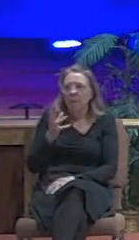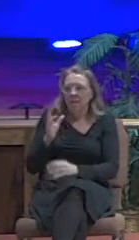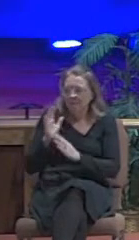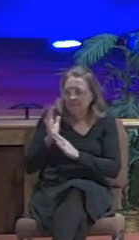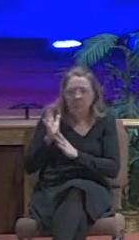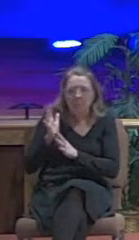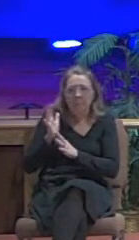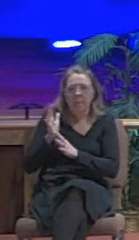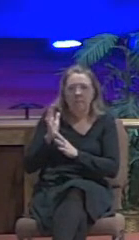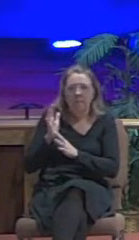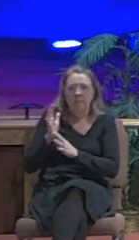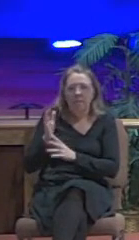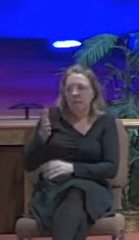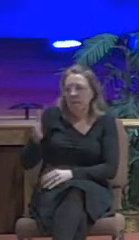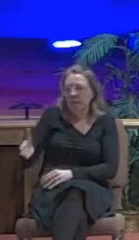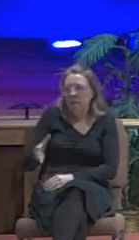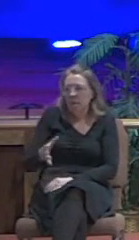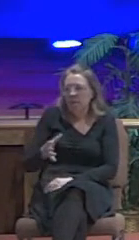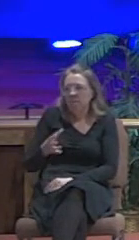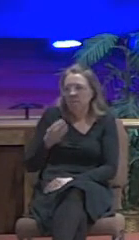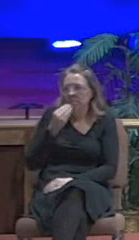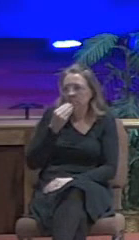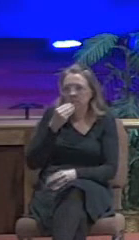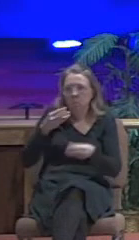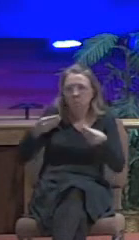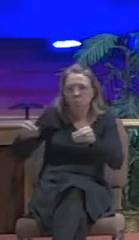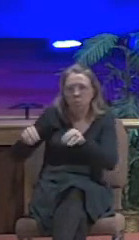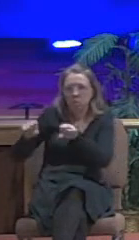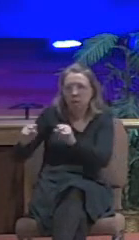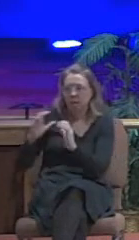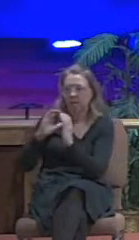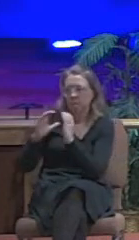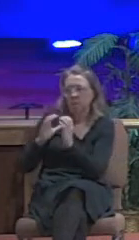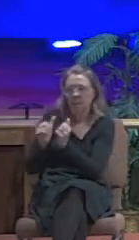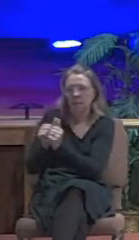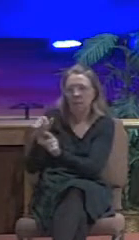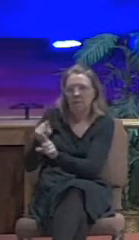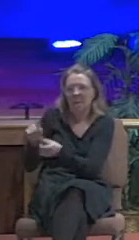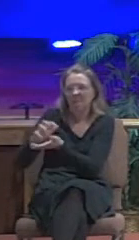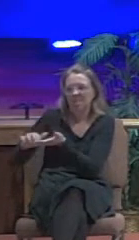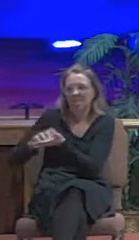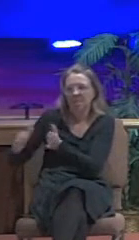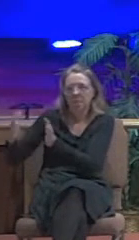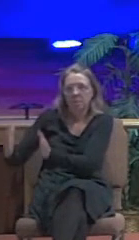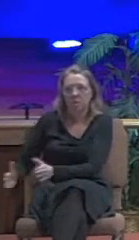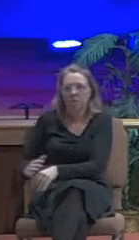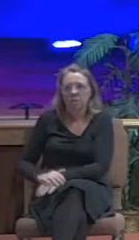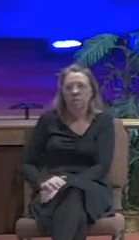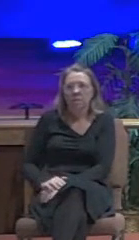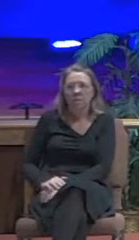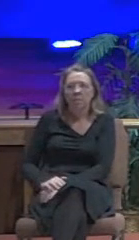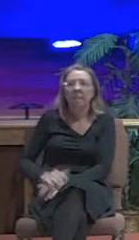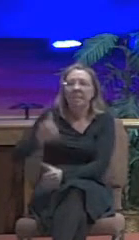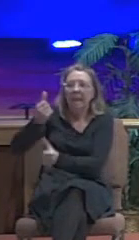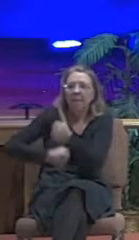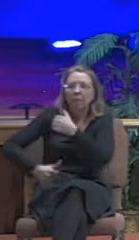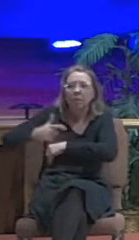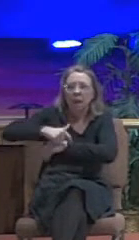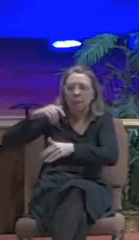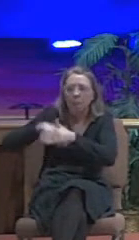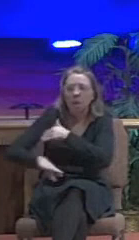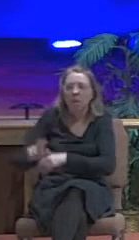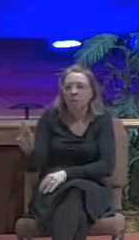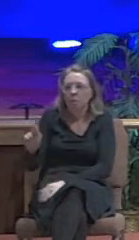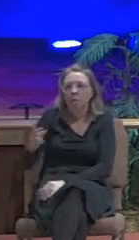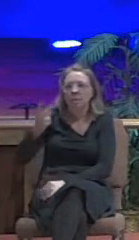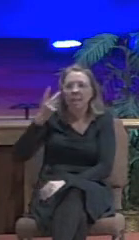store so I can talk to that cashier? Because it seems like every time I'm going to Kroger's, same cashier is there. I just see her